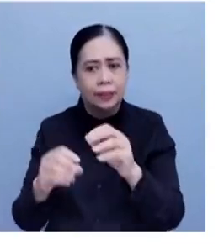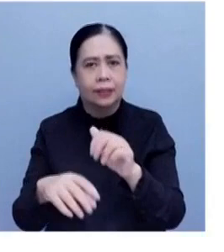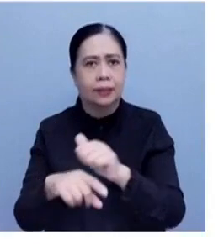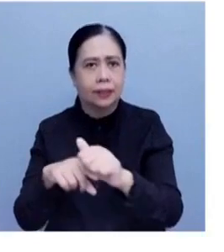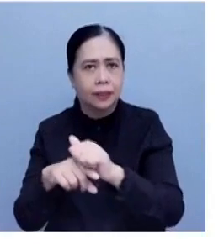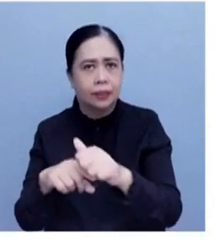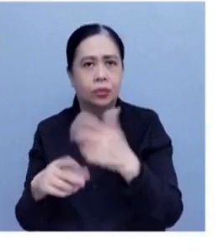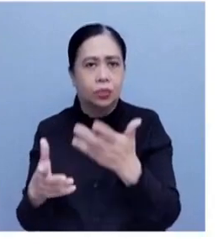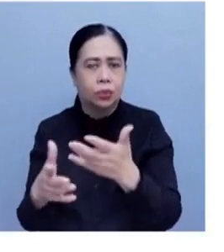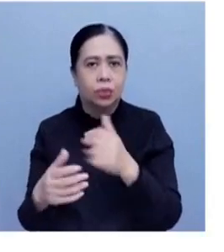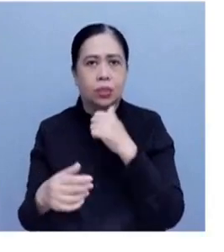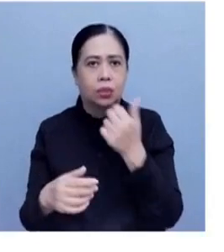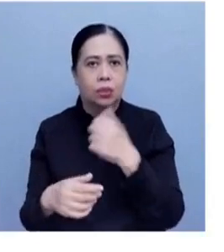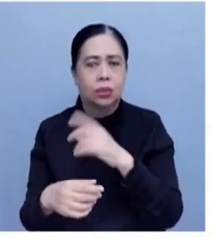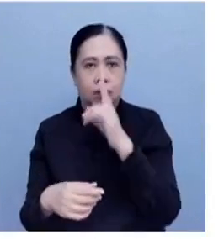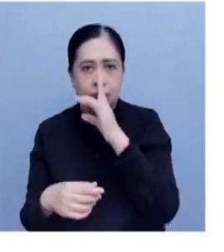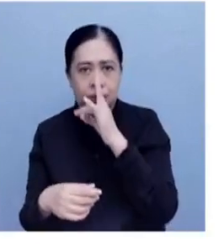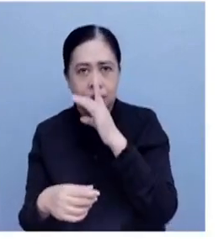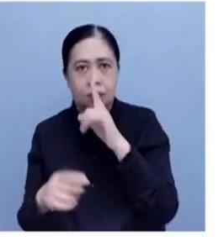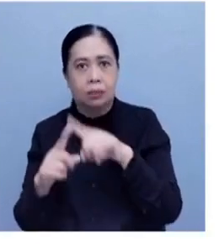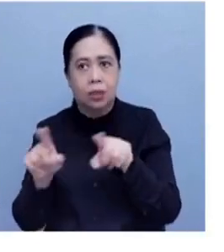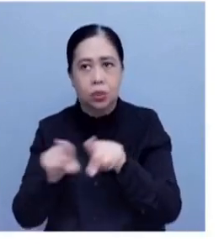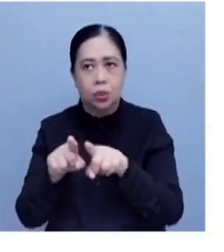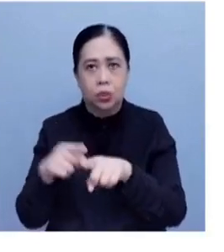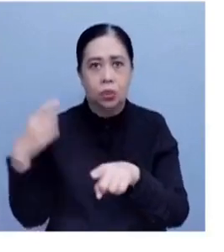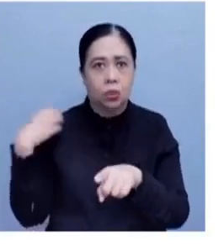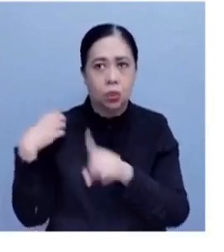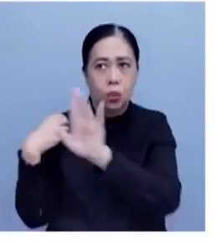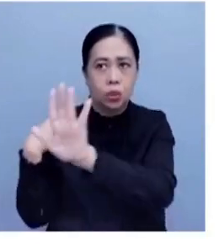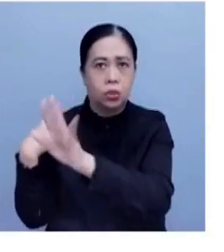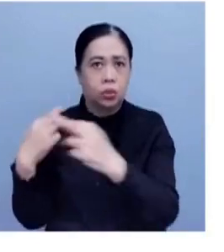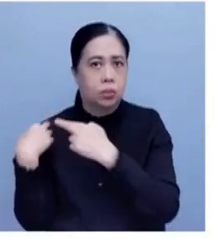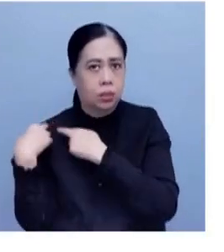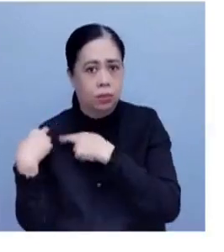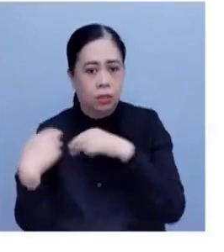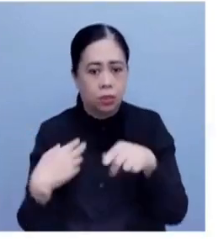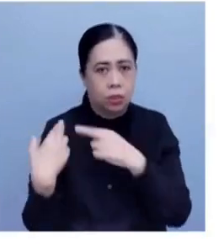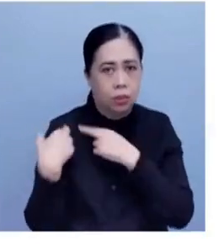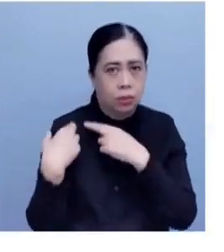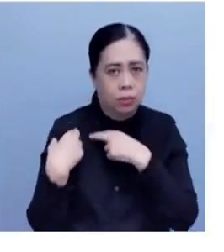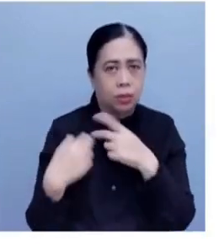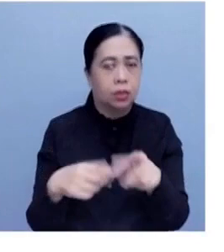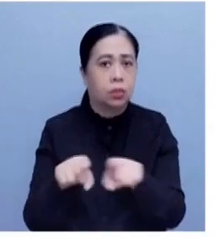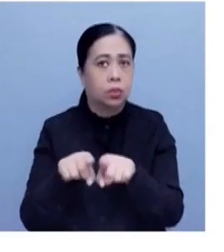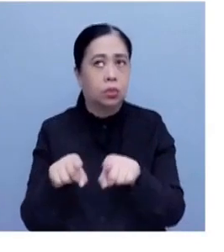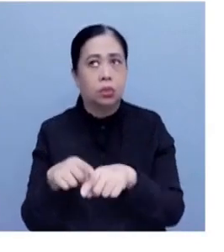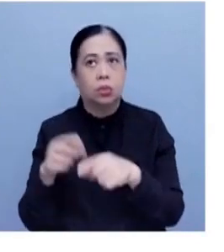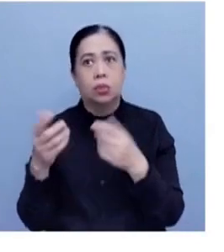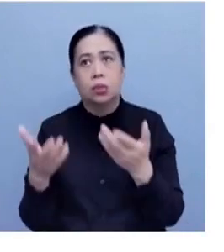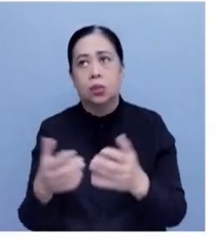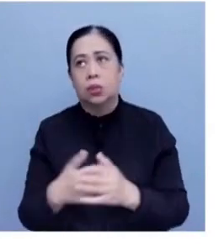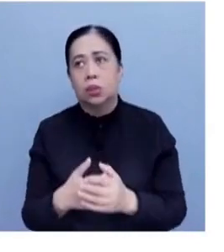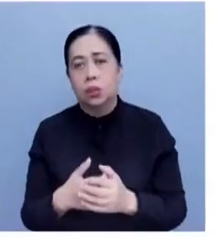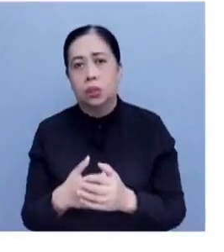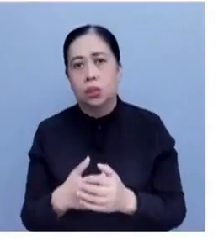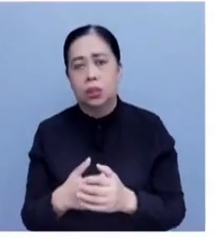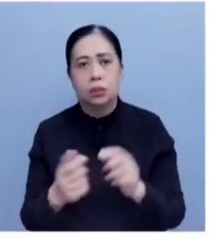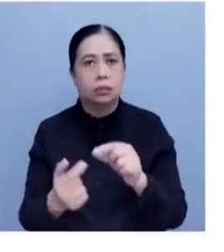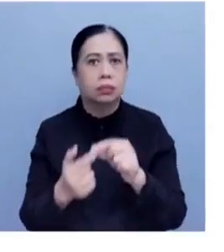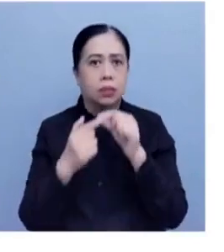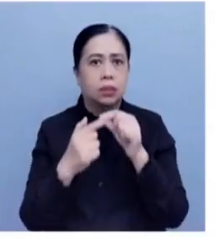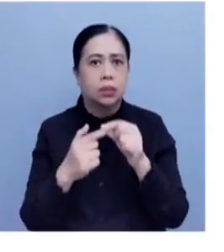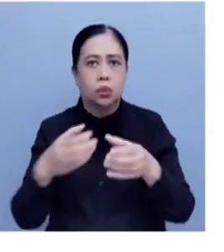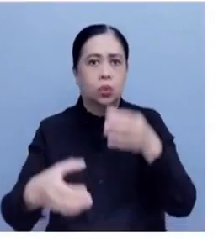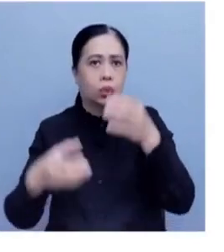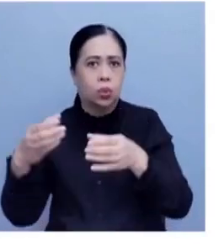domestic workers themselves, but the employers on their responsibilities. There should likewise be a special court